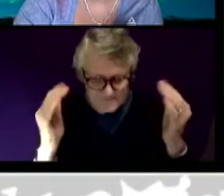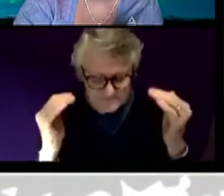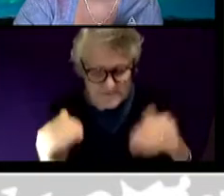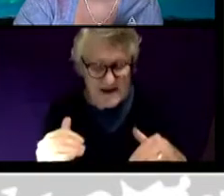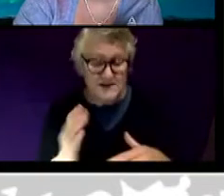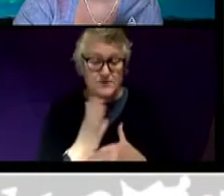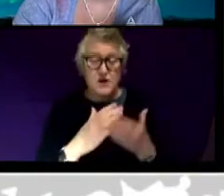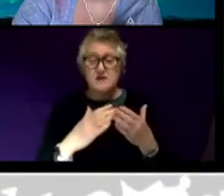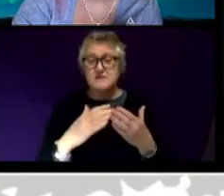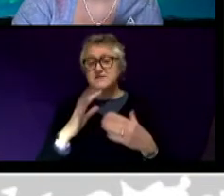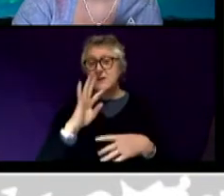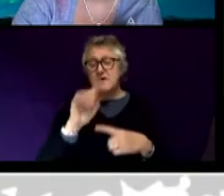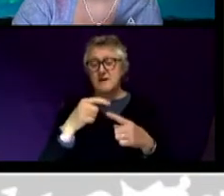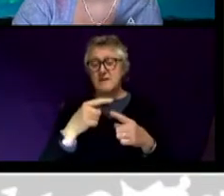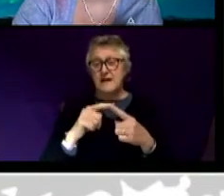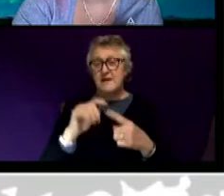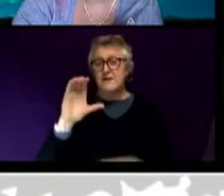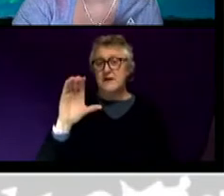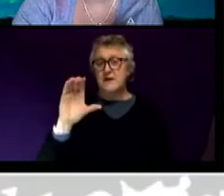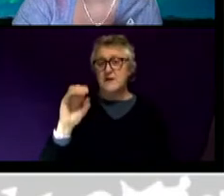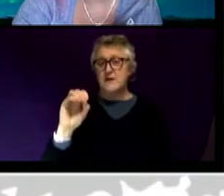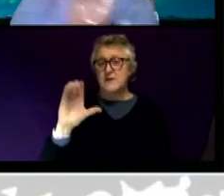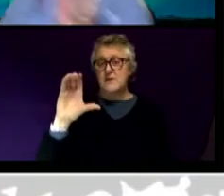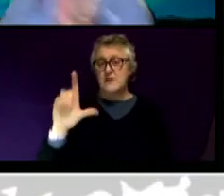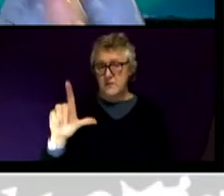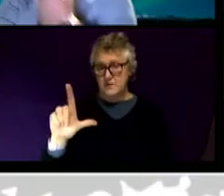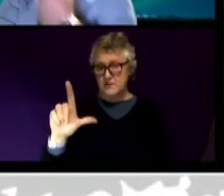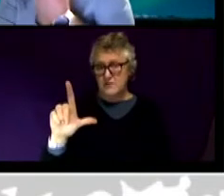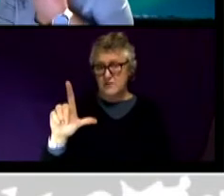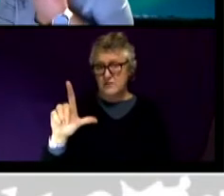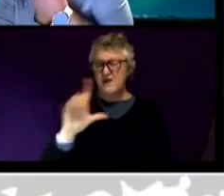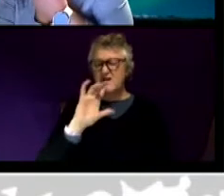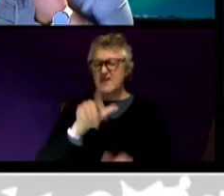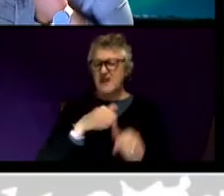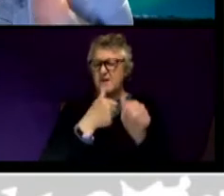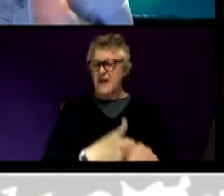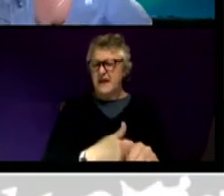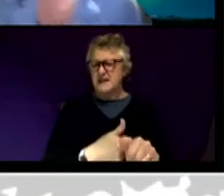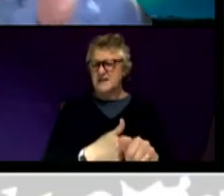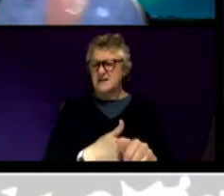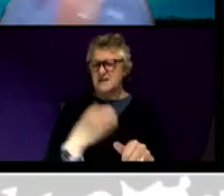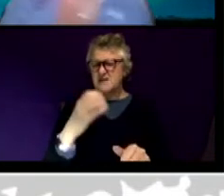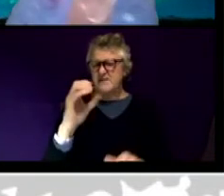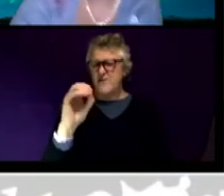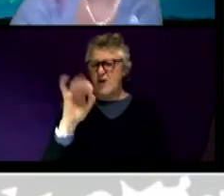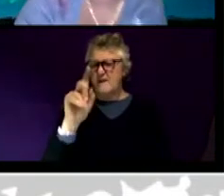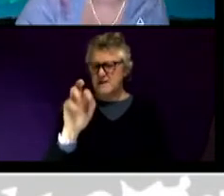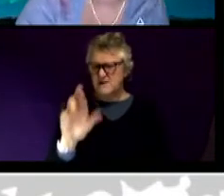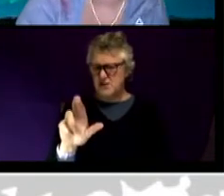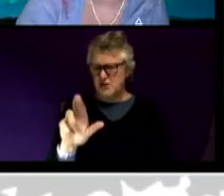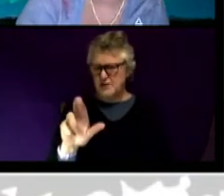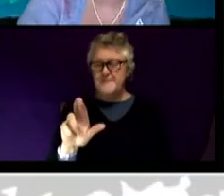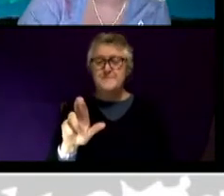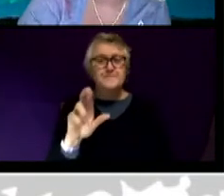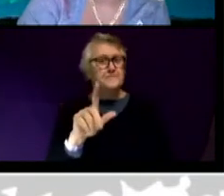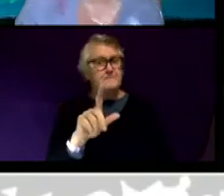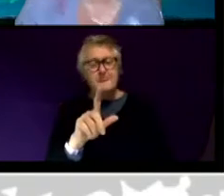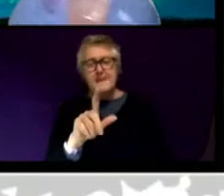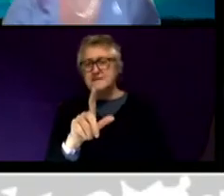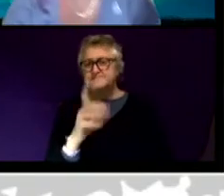compliance officer, has asked to have a town hall to hear community feedback on